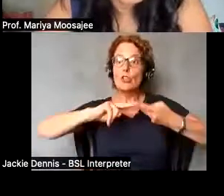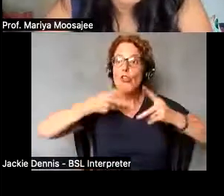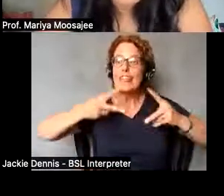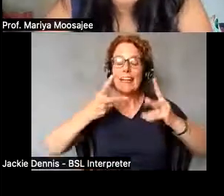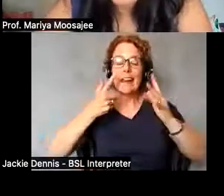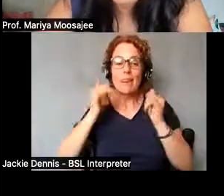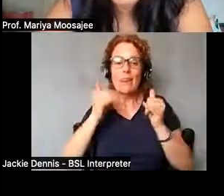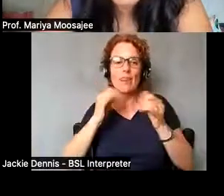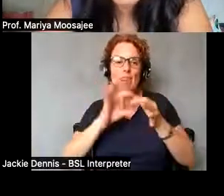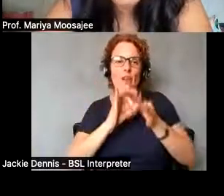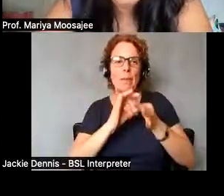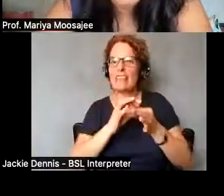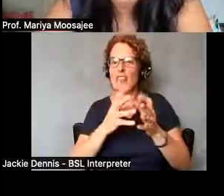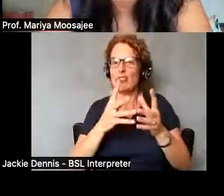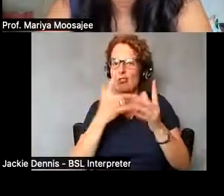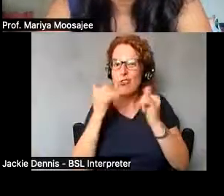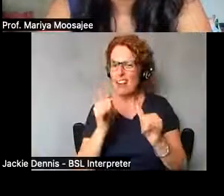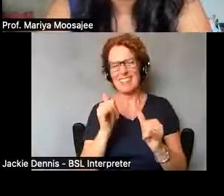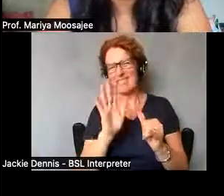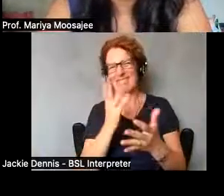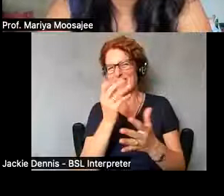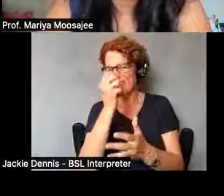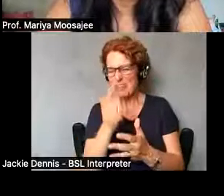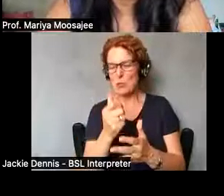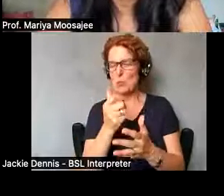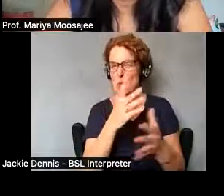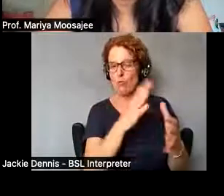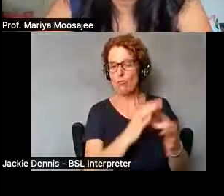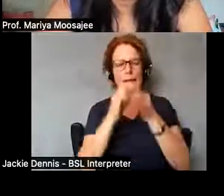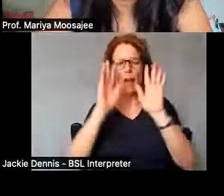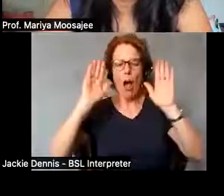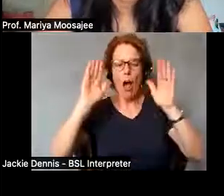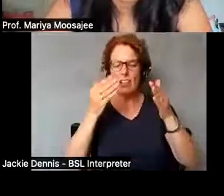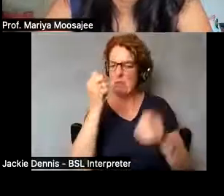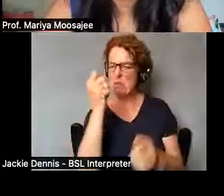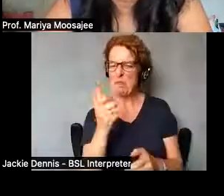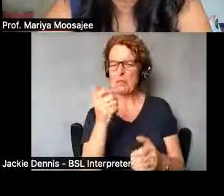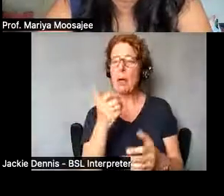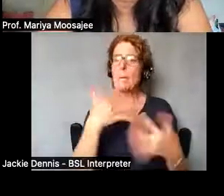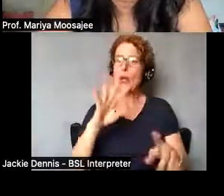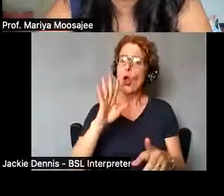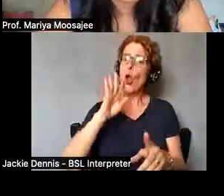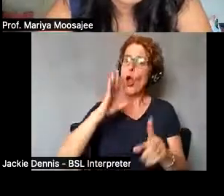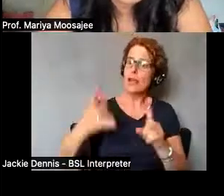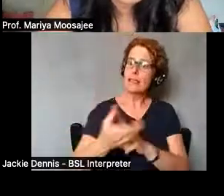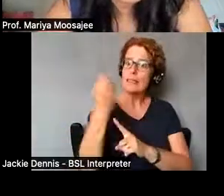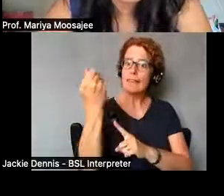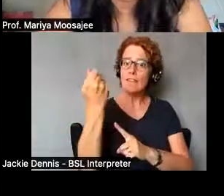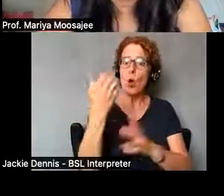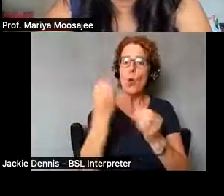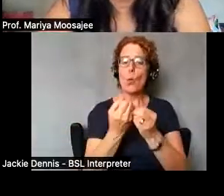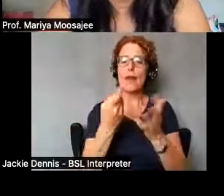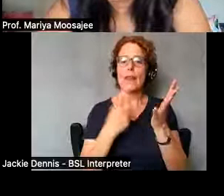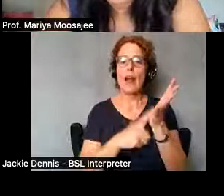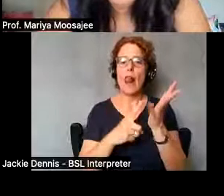trials, especially relating to Ushers. You all have heard of the success with the Luxturna,